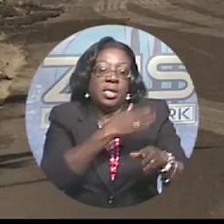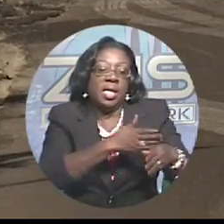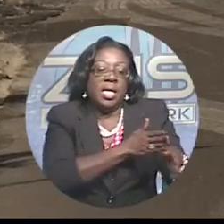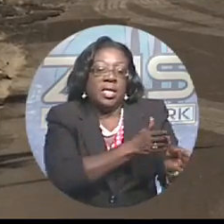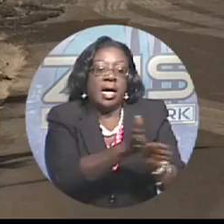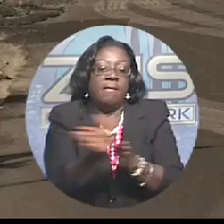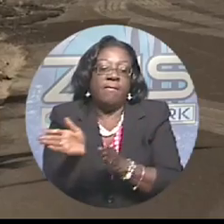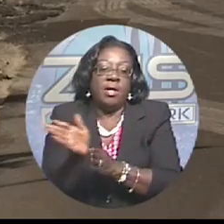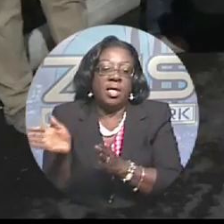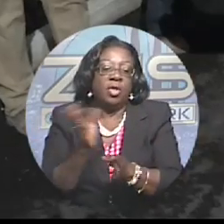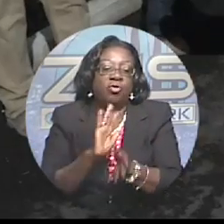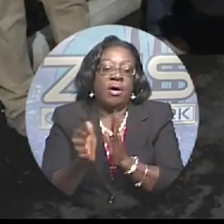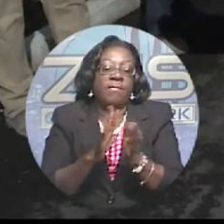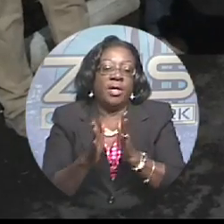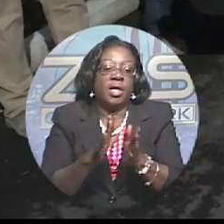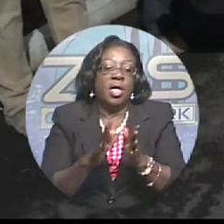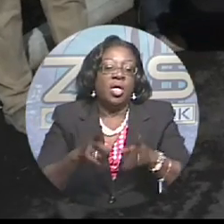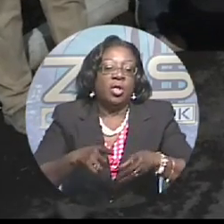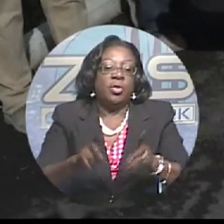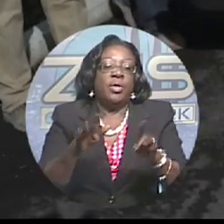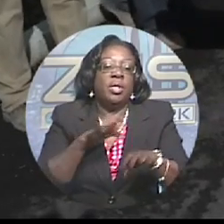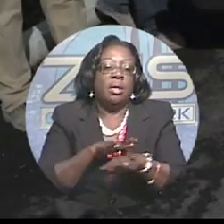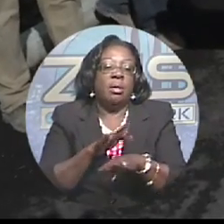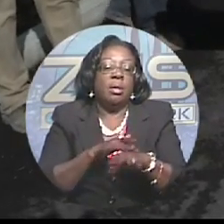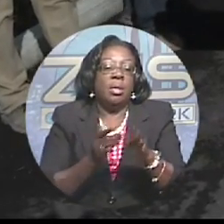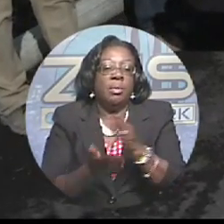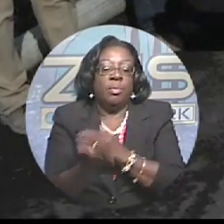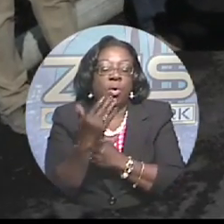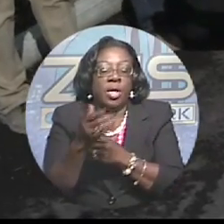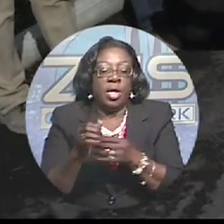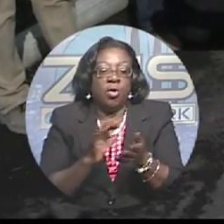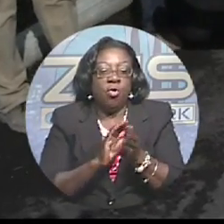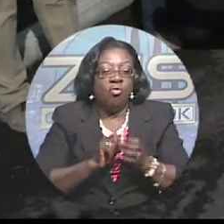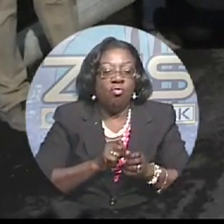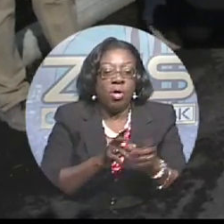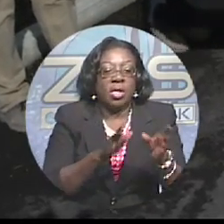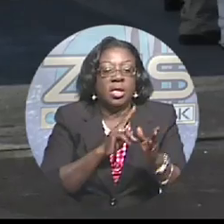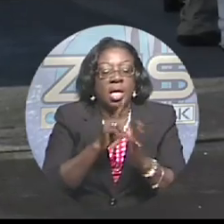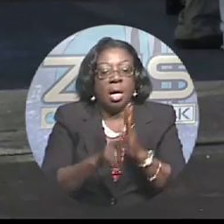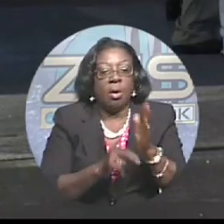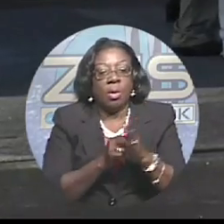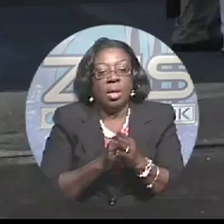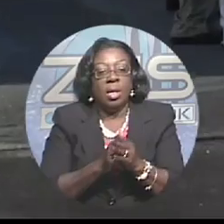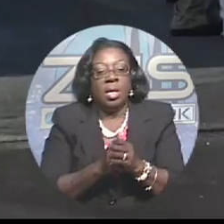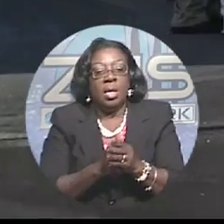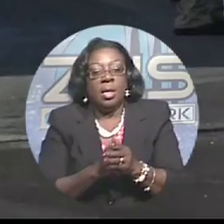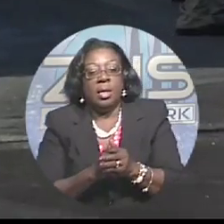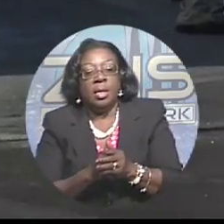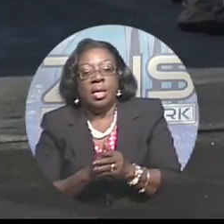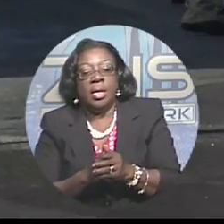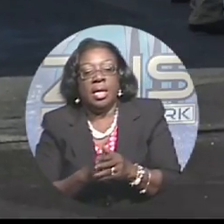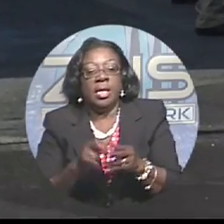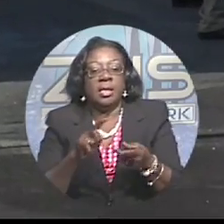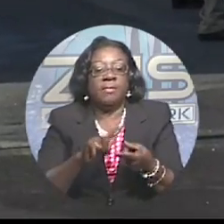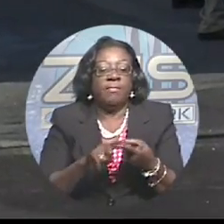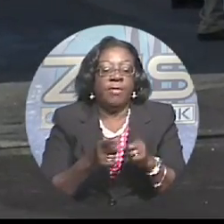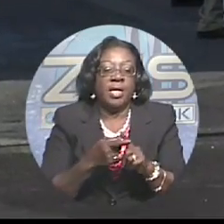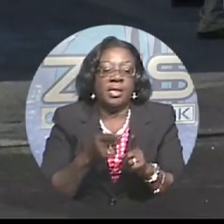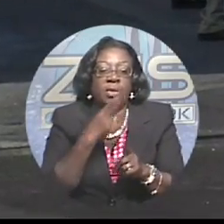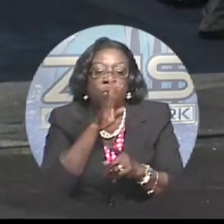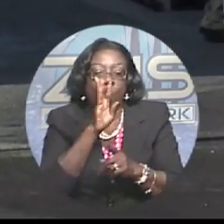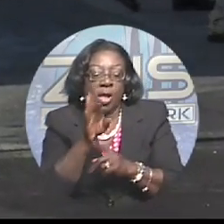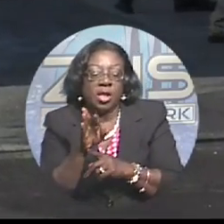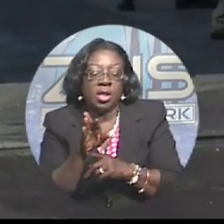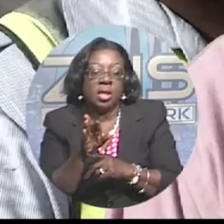early morning rush hour. Todd was affectionately called German by his colleagues and is said to be in his late 40s